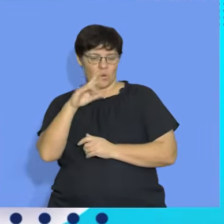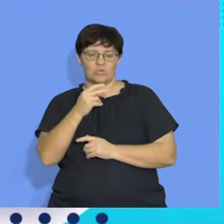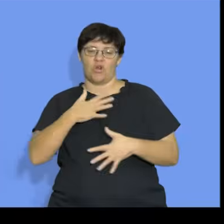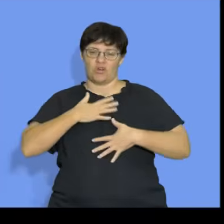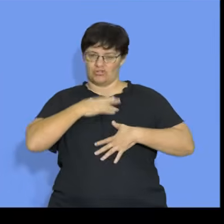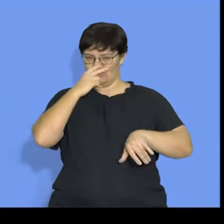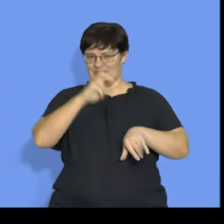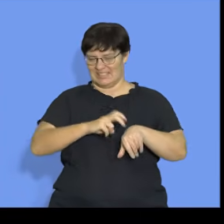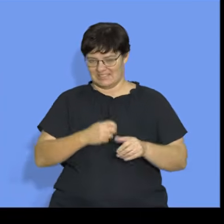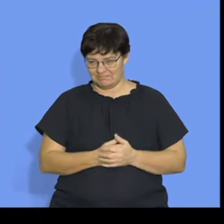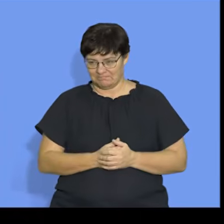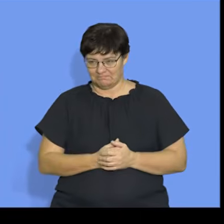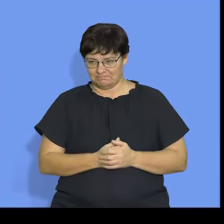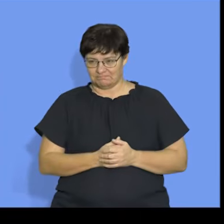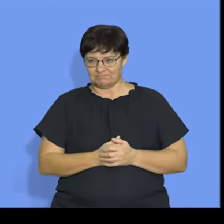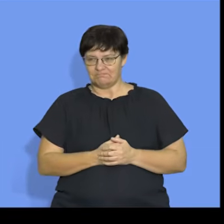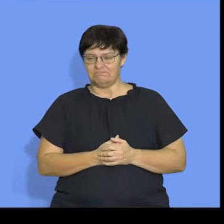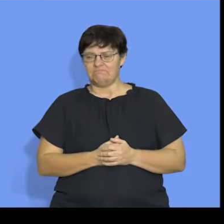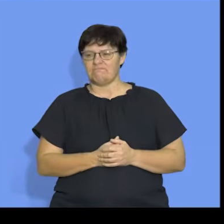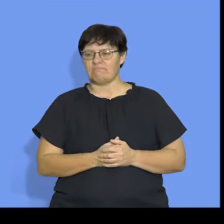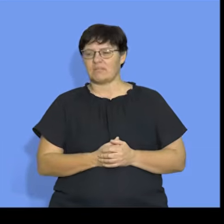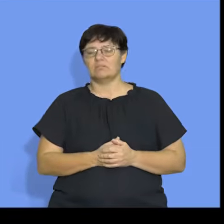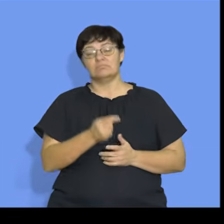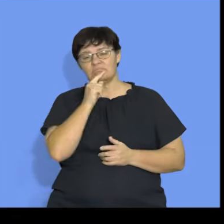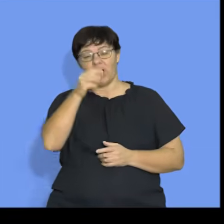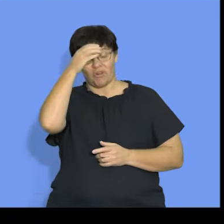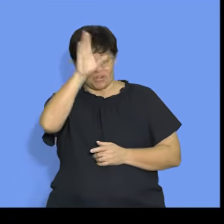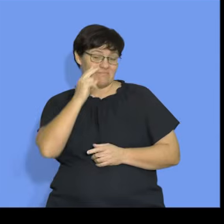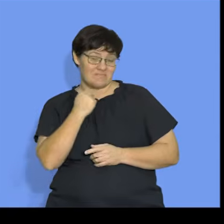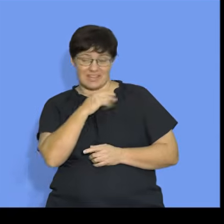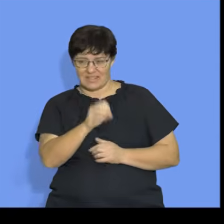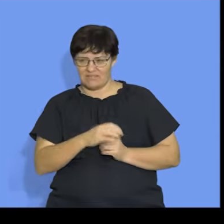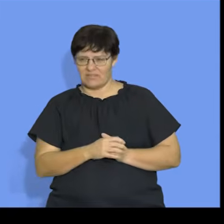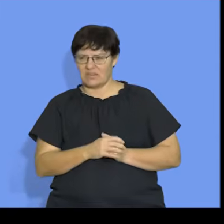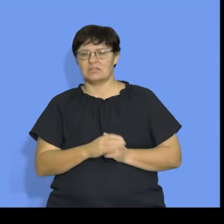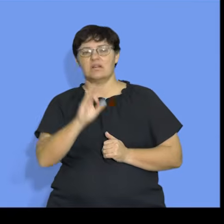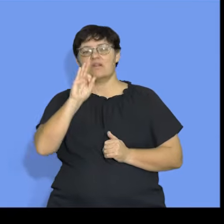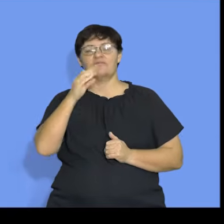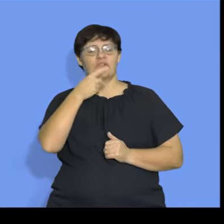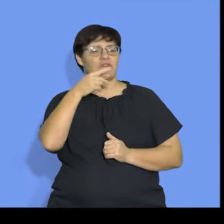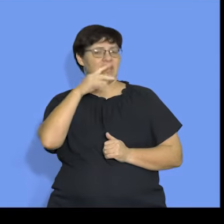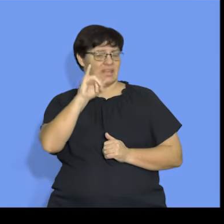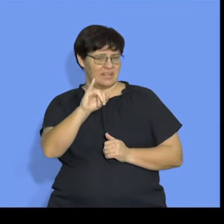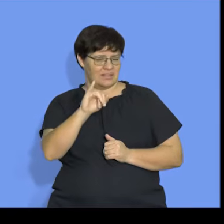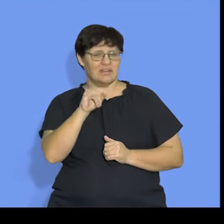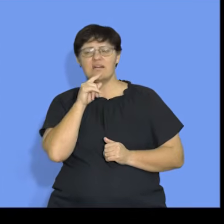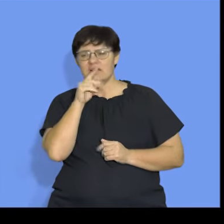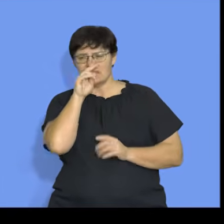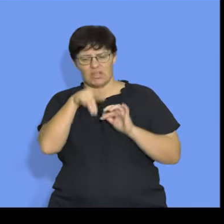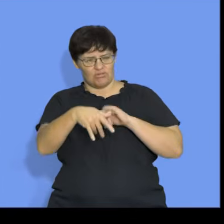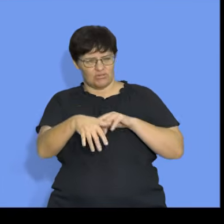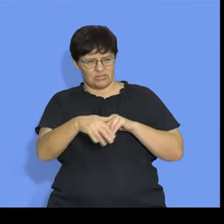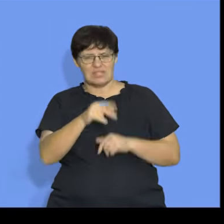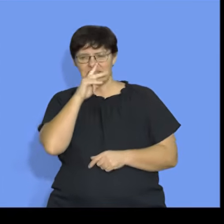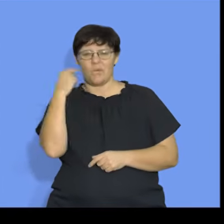for that. Here's a nice concept as well. These are fungi. Again, it's the roots. Have a look at the white